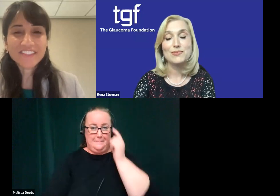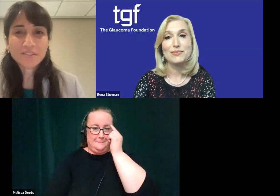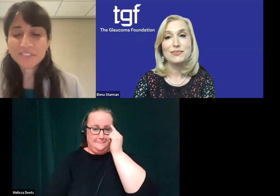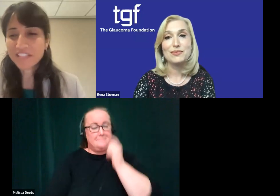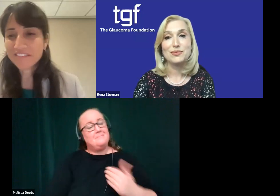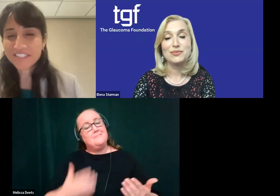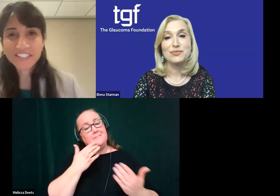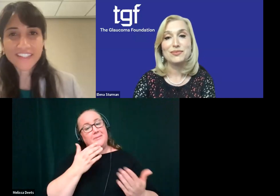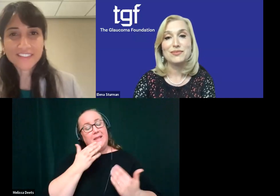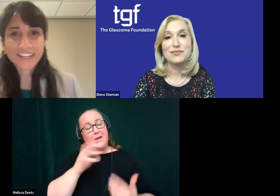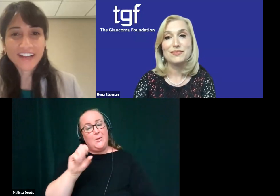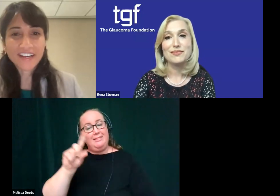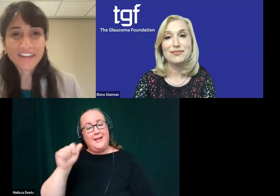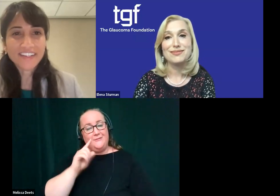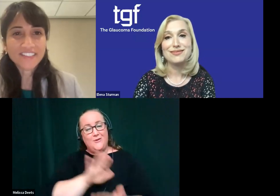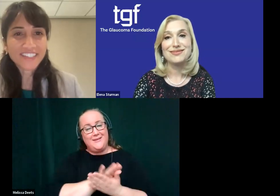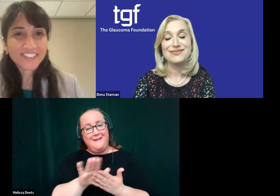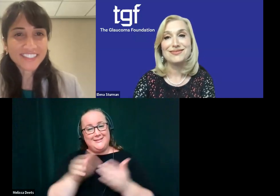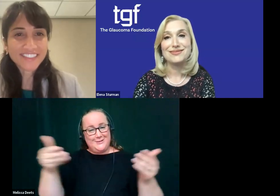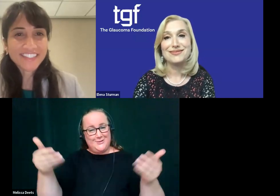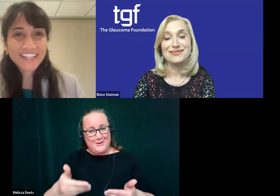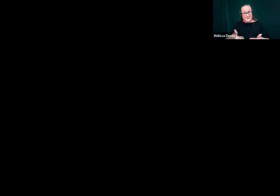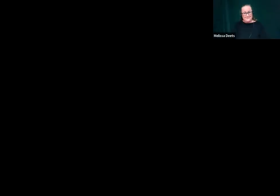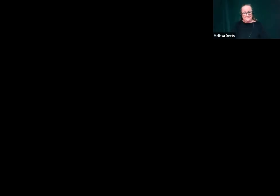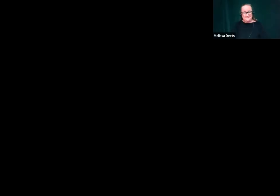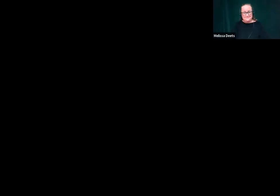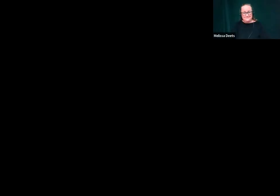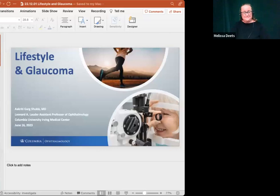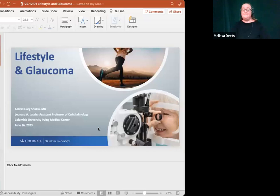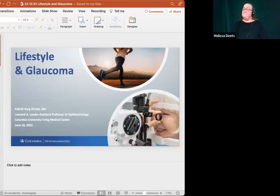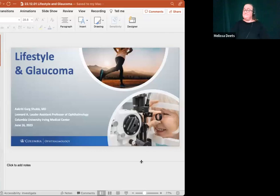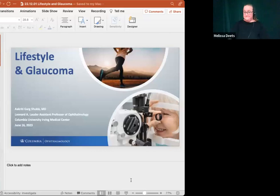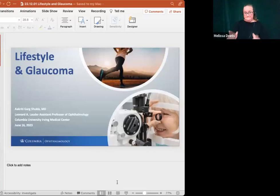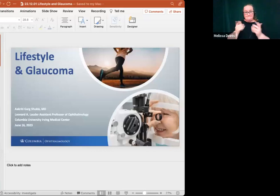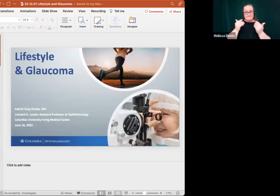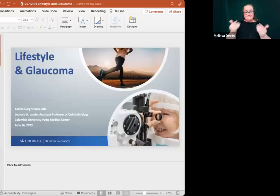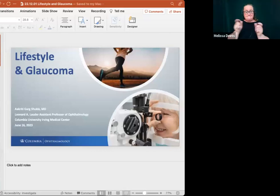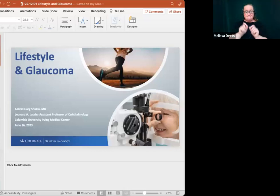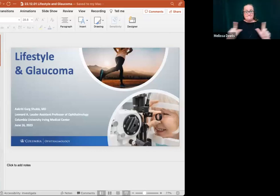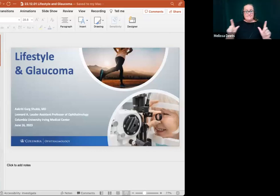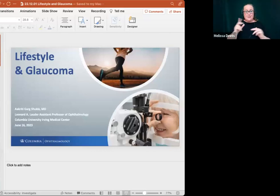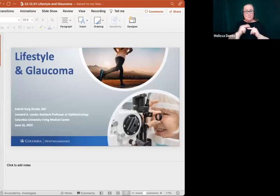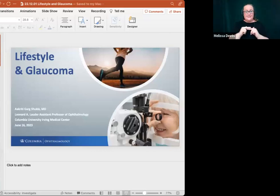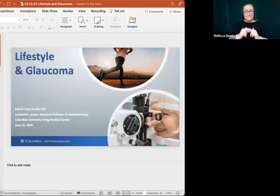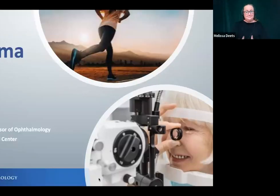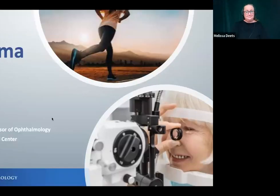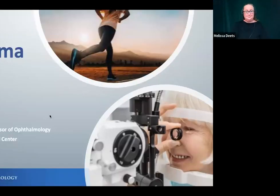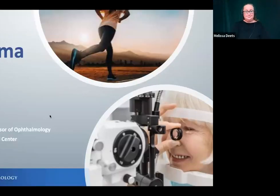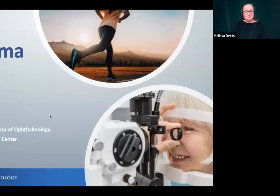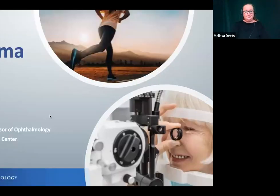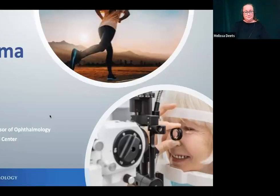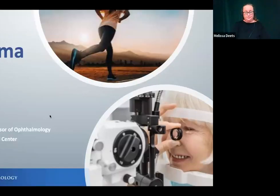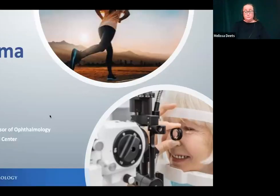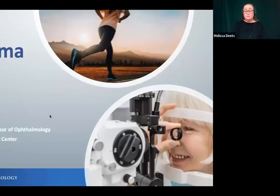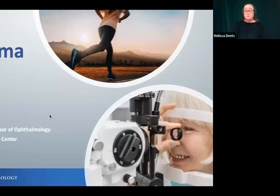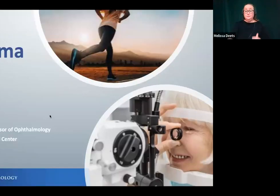Elena, thank you so much for that very nice introduction. I guess we'll launch into the presentation. I'd like to